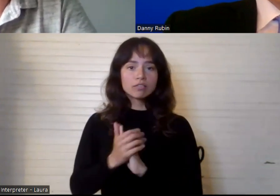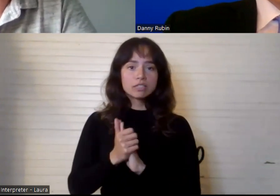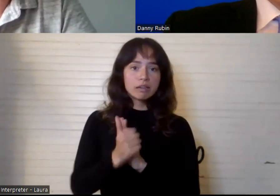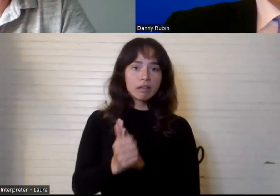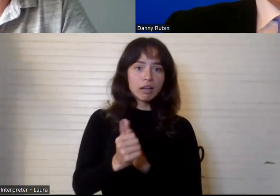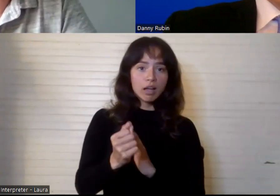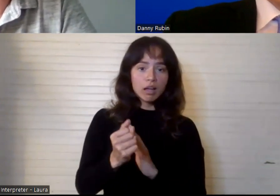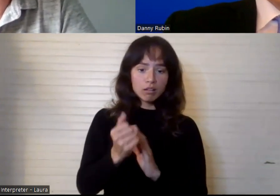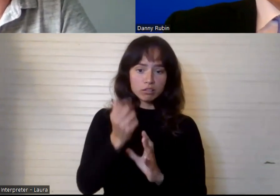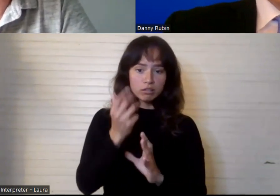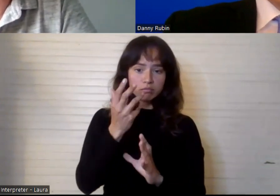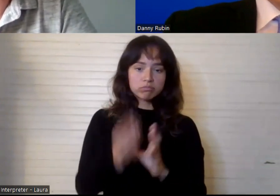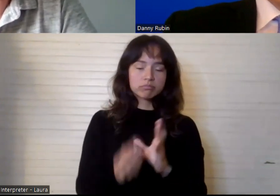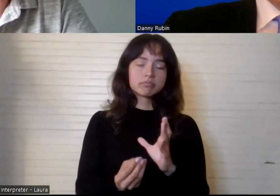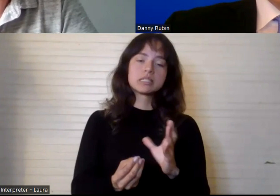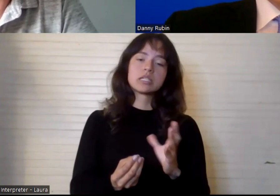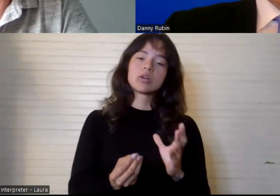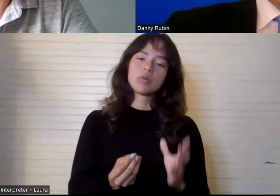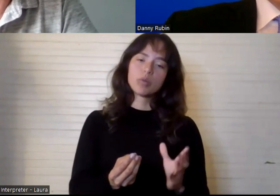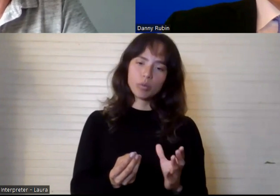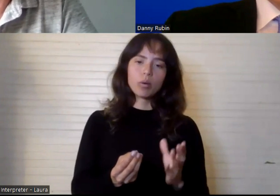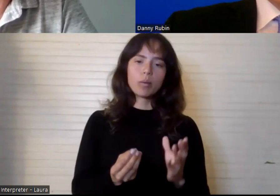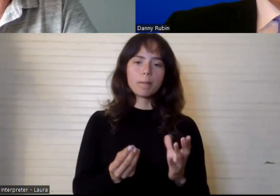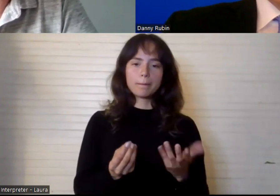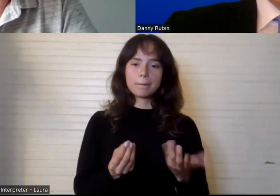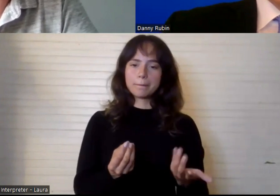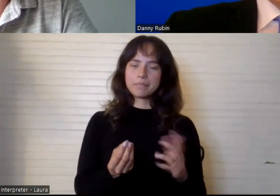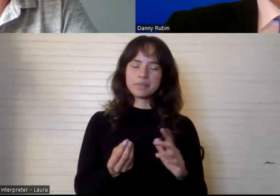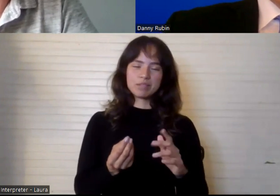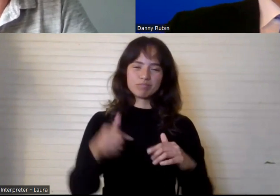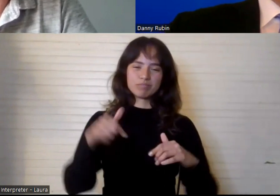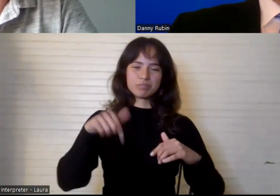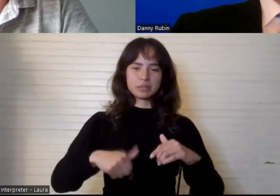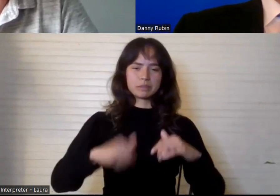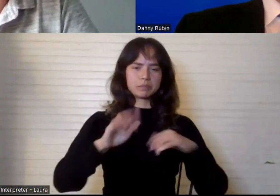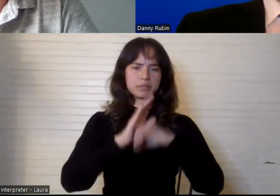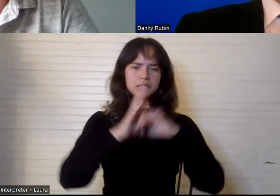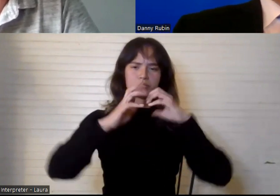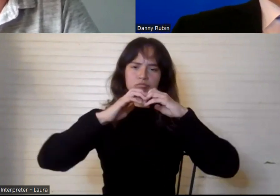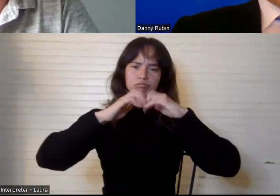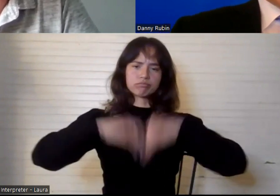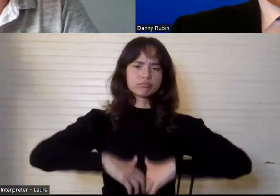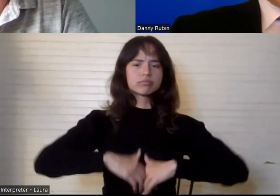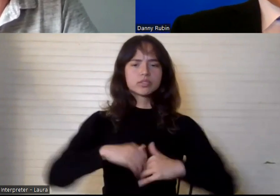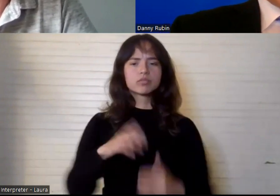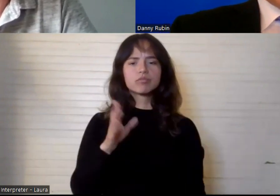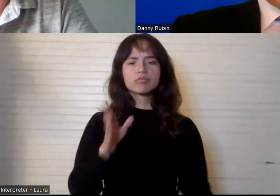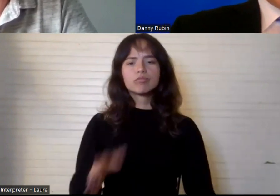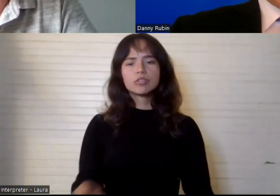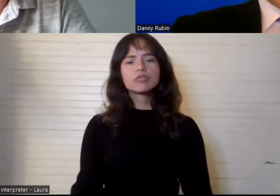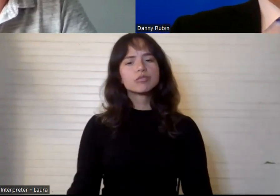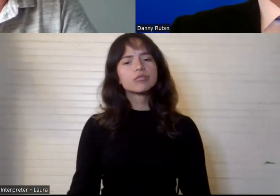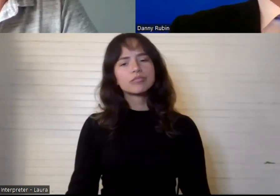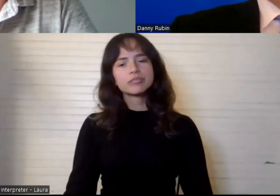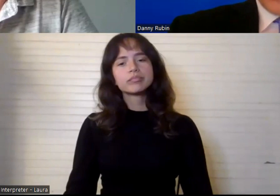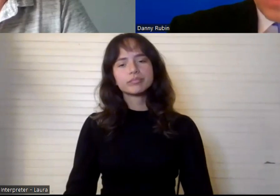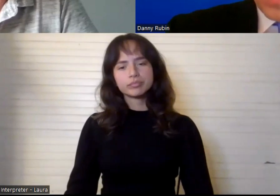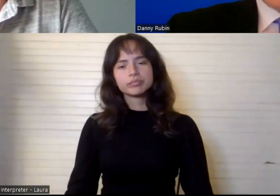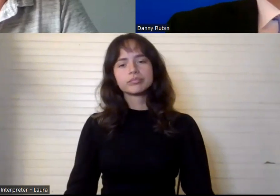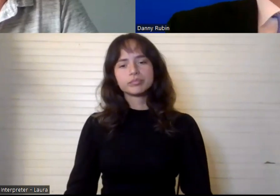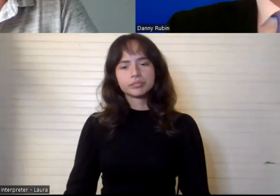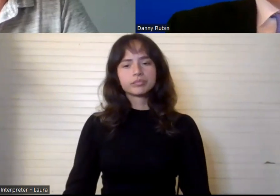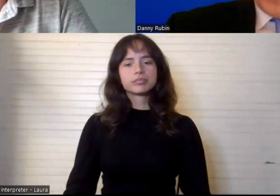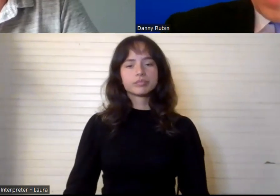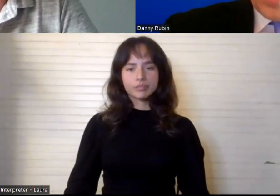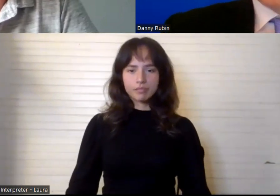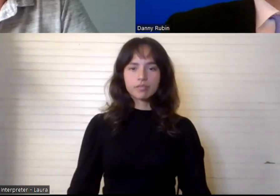wouldn't exist. I mean, it's that critical. And our project managers and our development team oftentimes interact directly with the client as